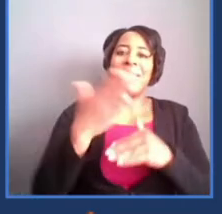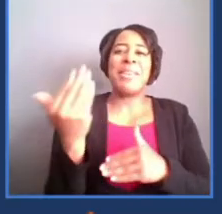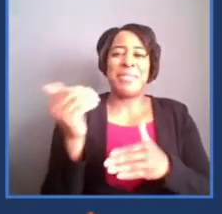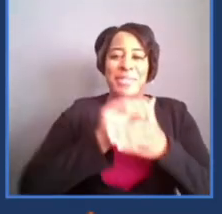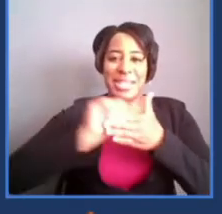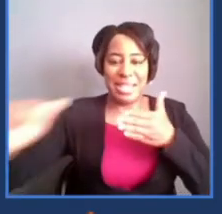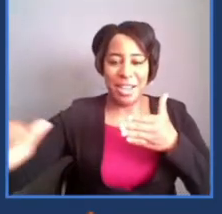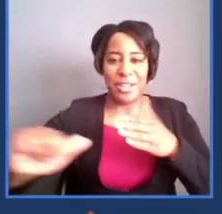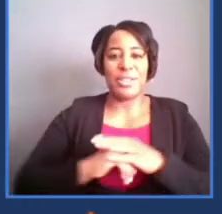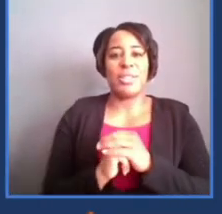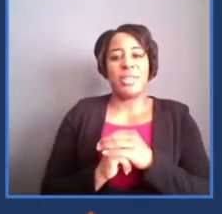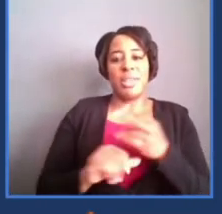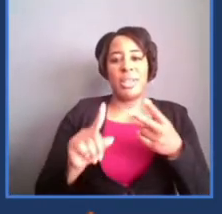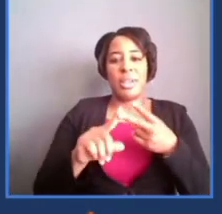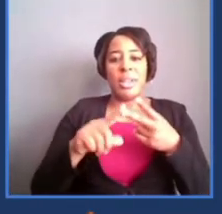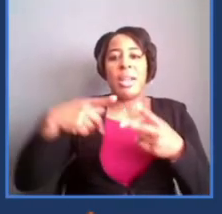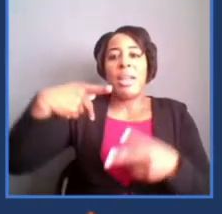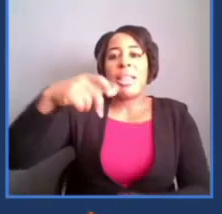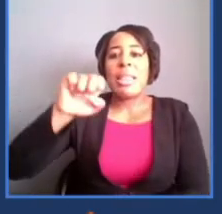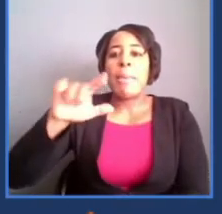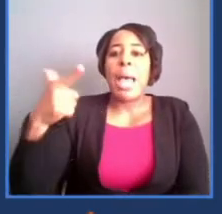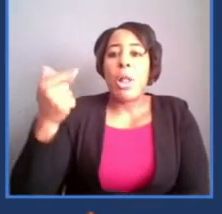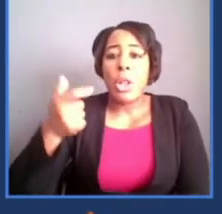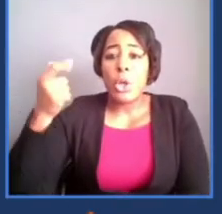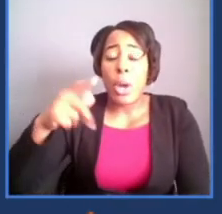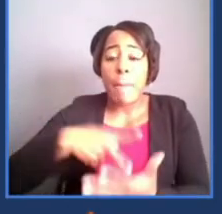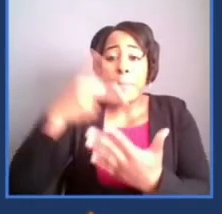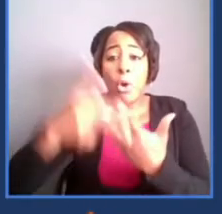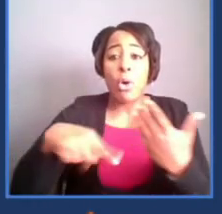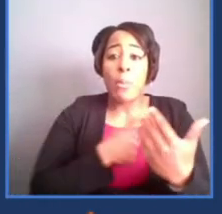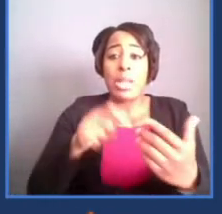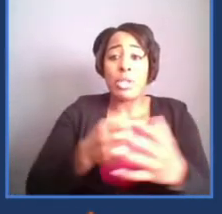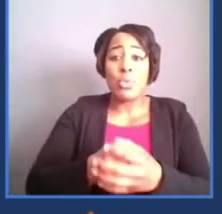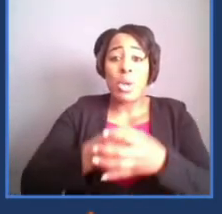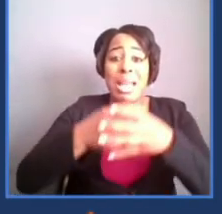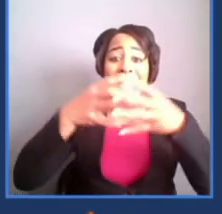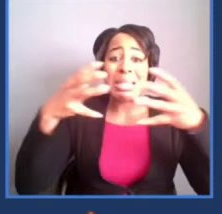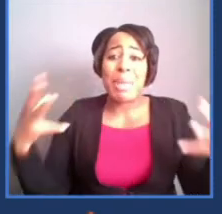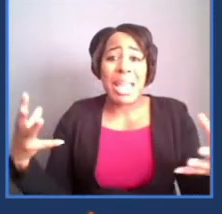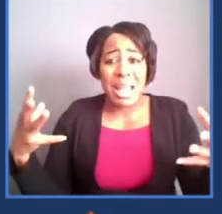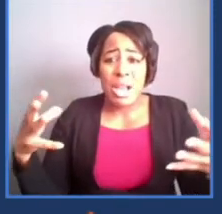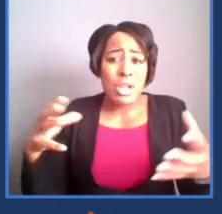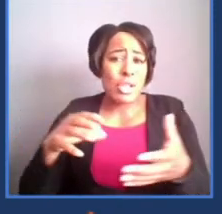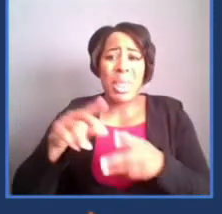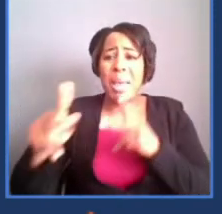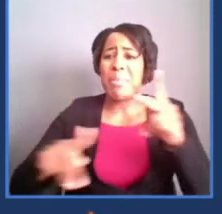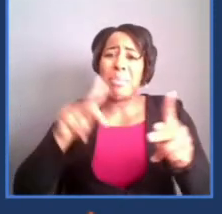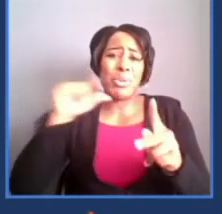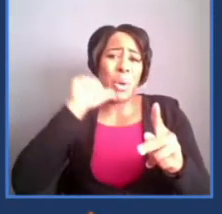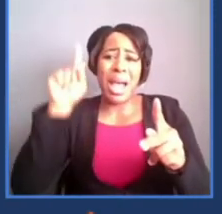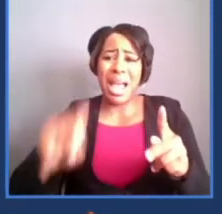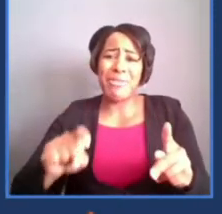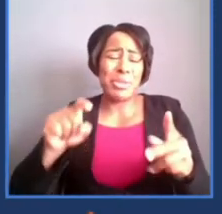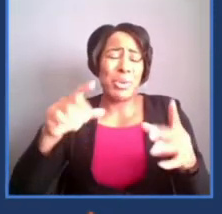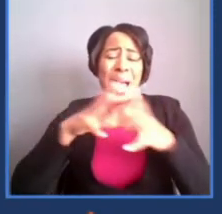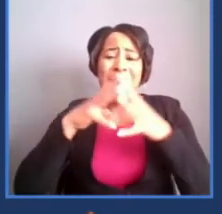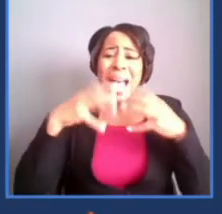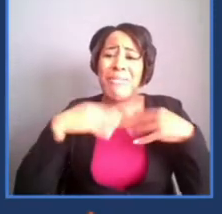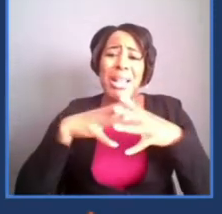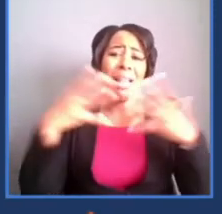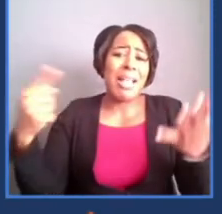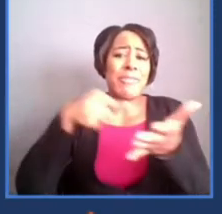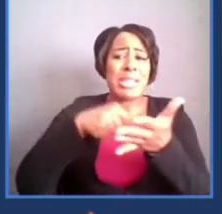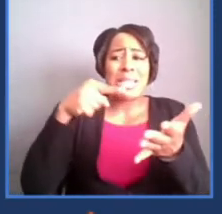We need to expand the Pell Grant program so no young person in this state has to take on debt to get a degree from a public college or from